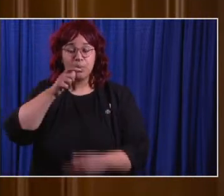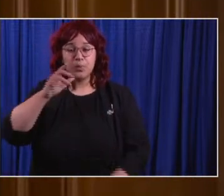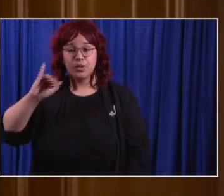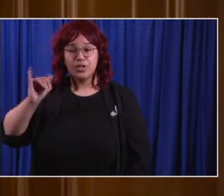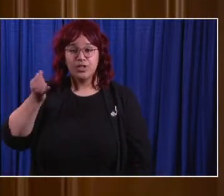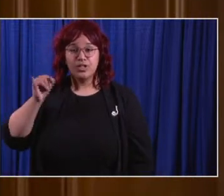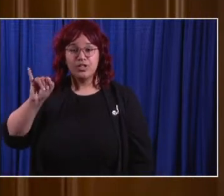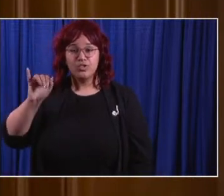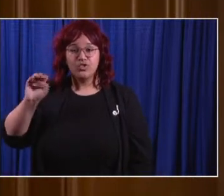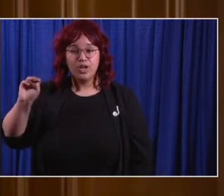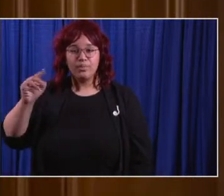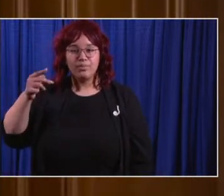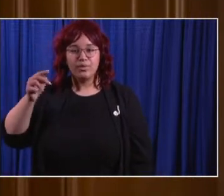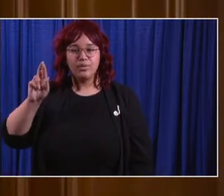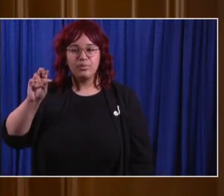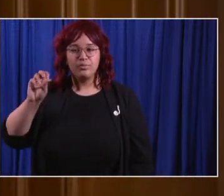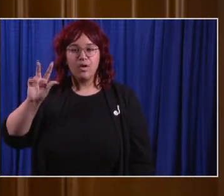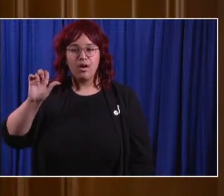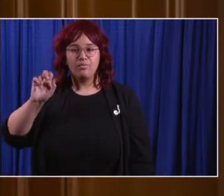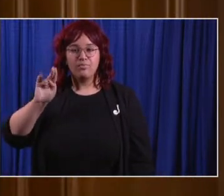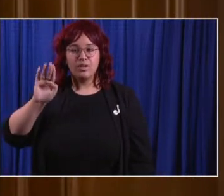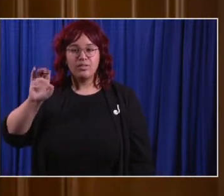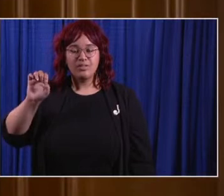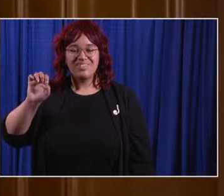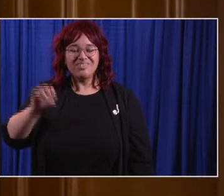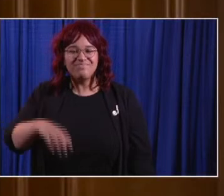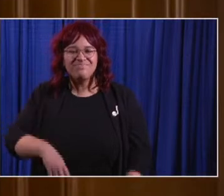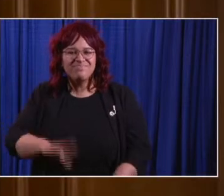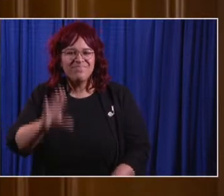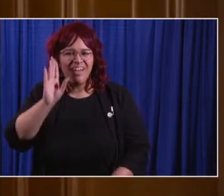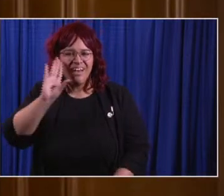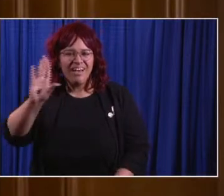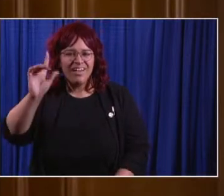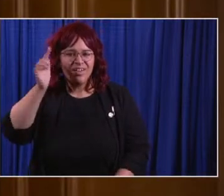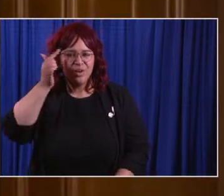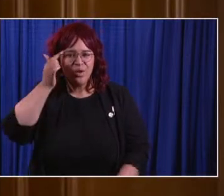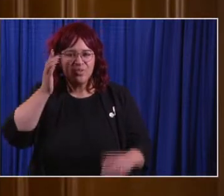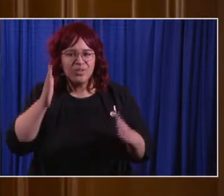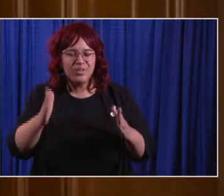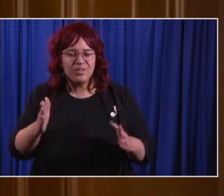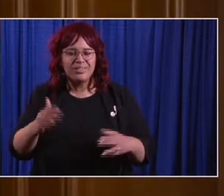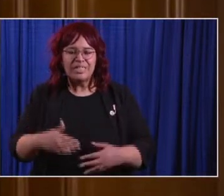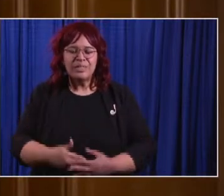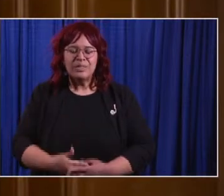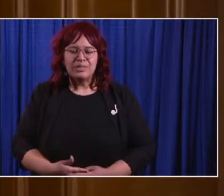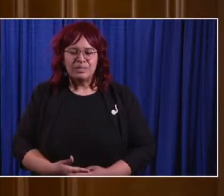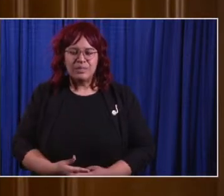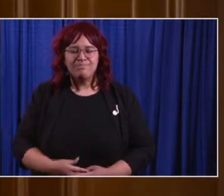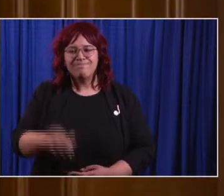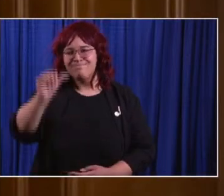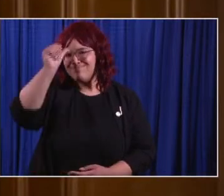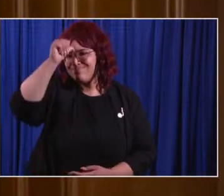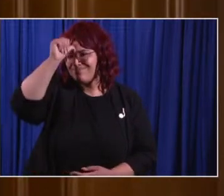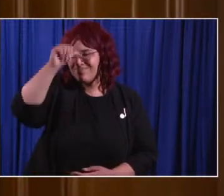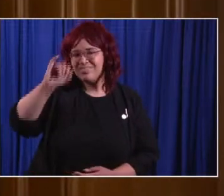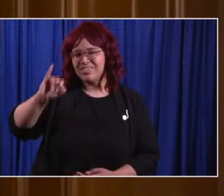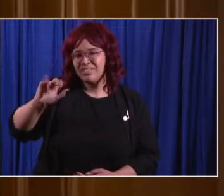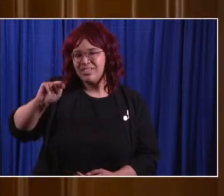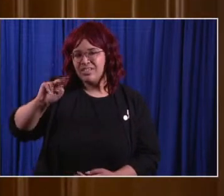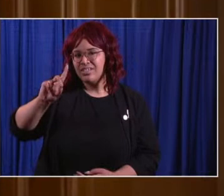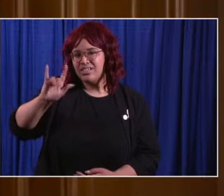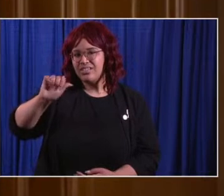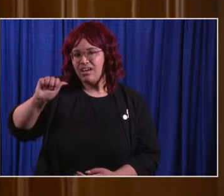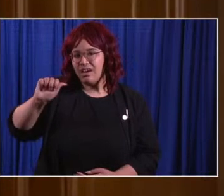Governor. Can you give us an idea of what went through your head as you saw some of the images coming out of India over the last few